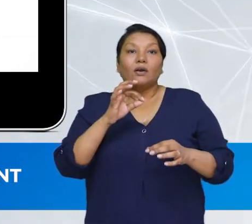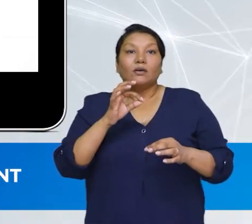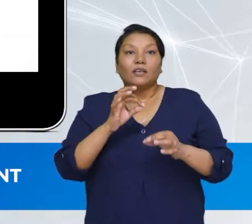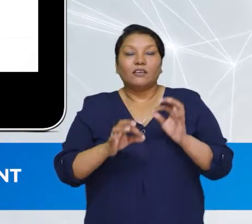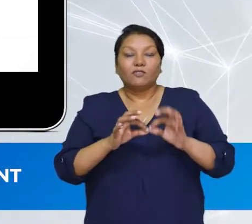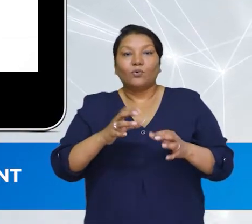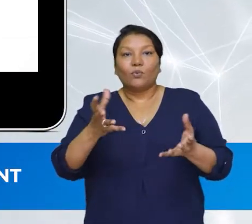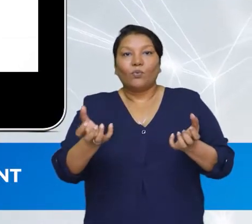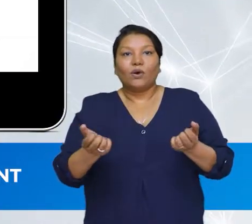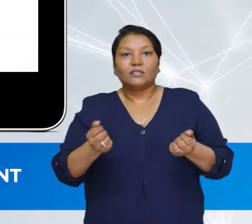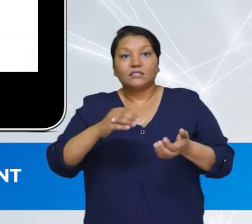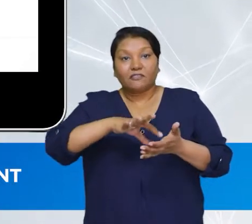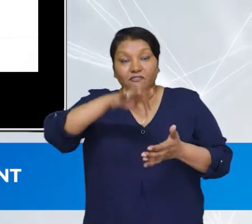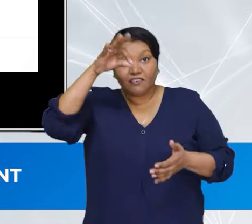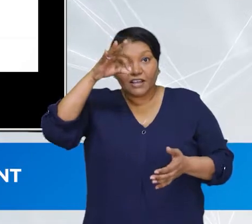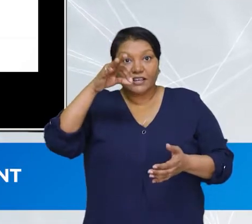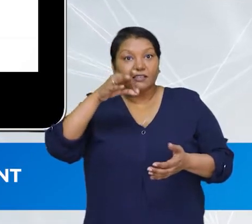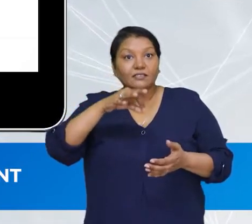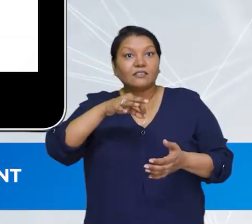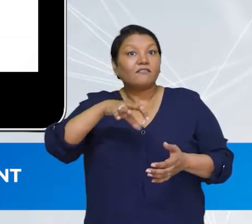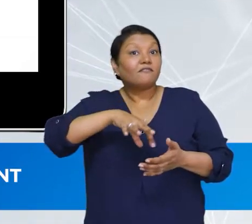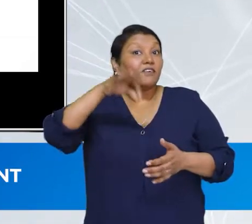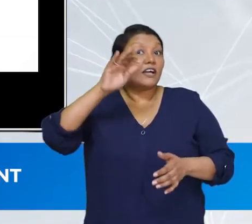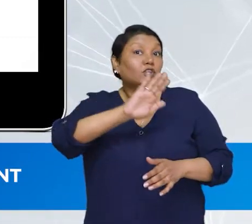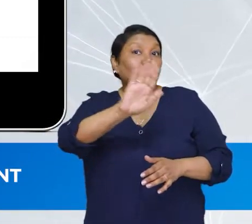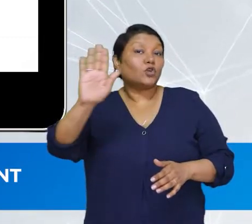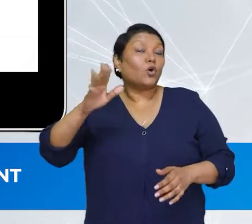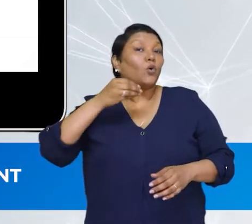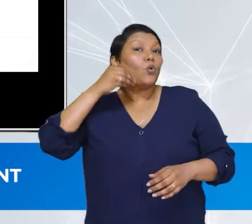access your assignments, click on the Classwork tab.